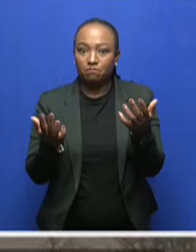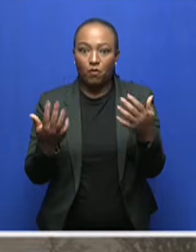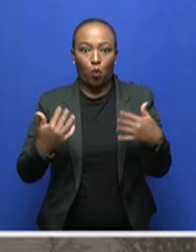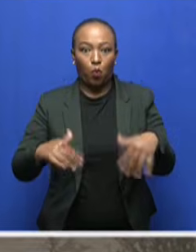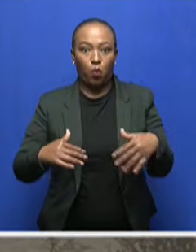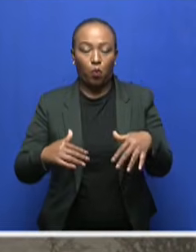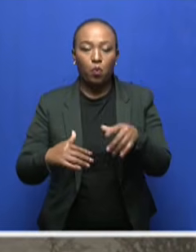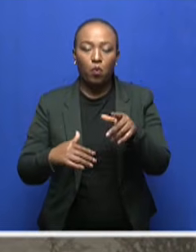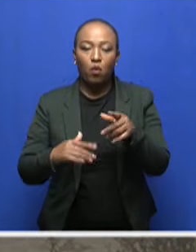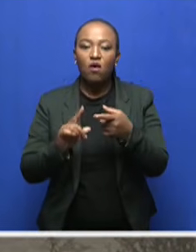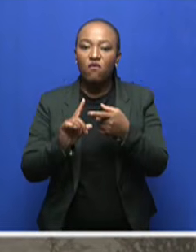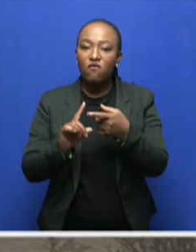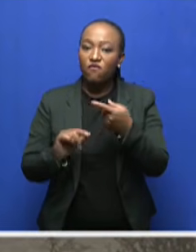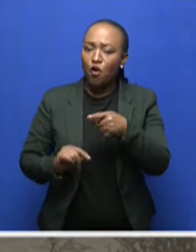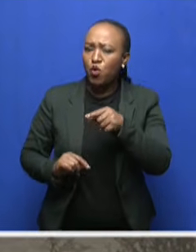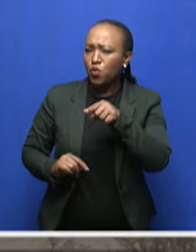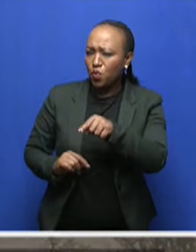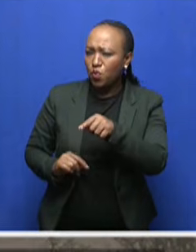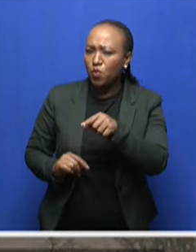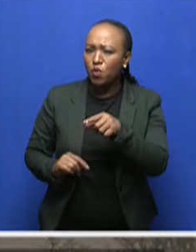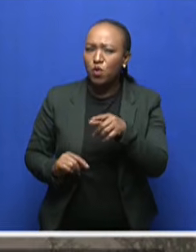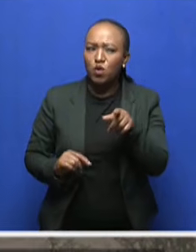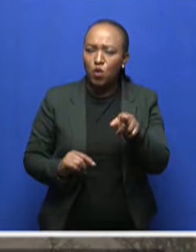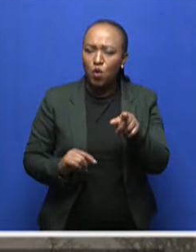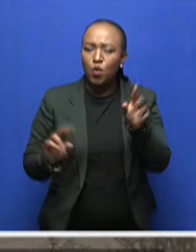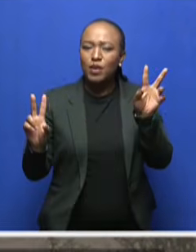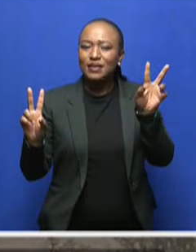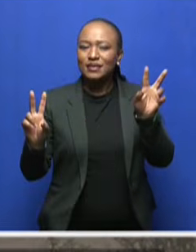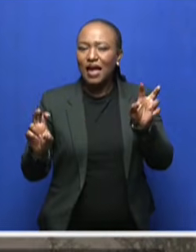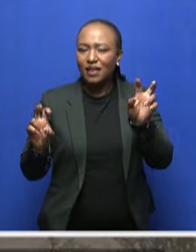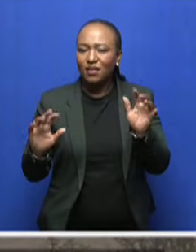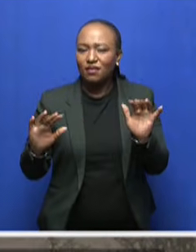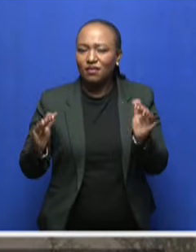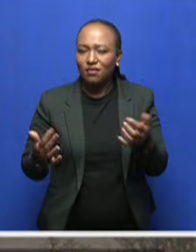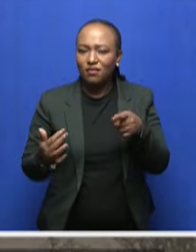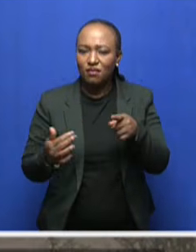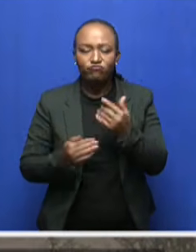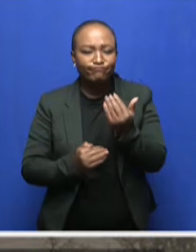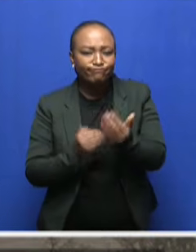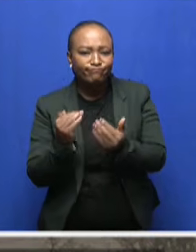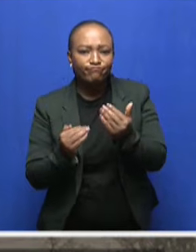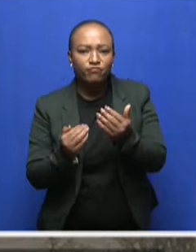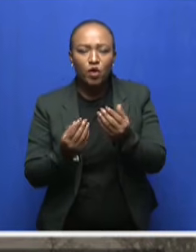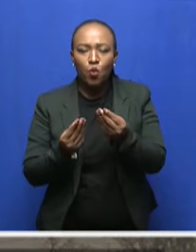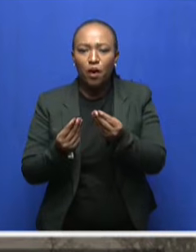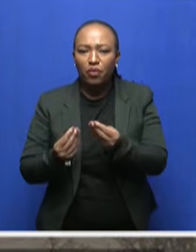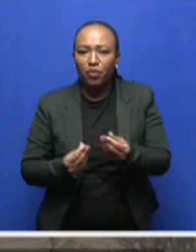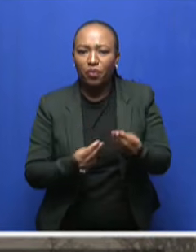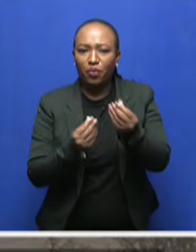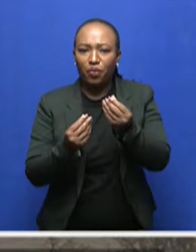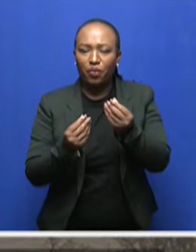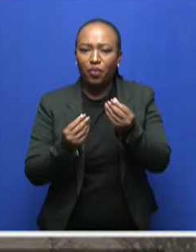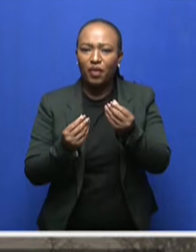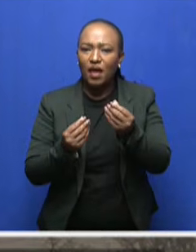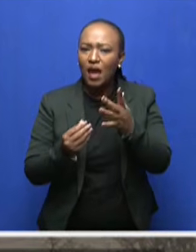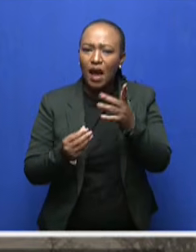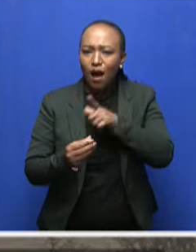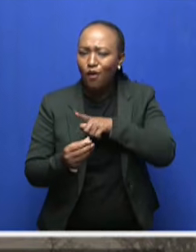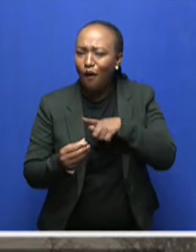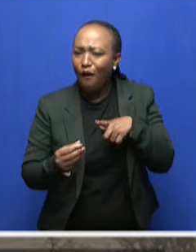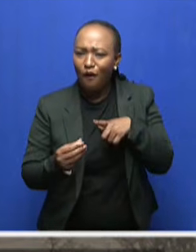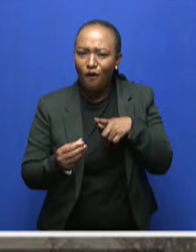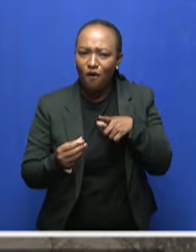sporadically came up for you, how did you come up with the title? What's the process of making the unique satin customized pieces? How long does it take?